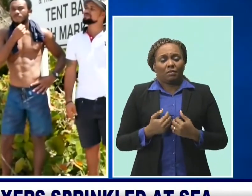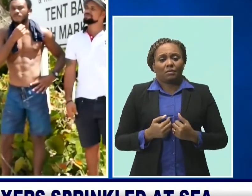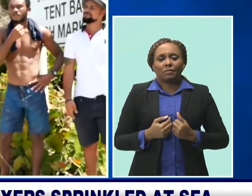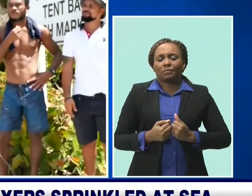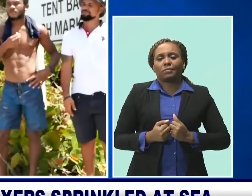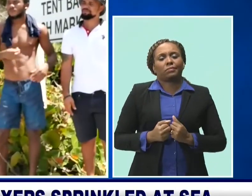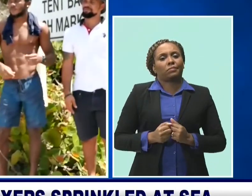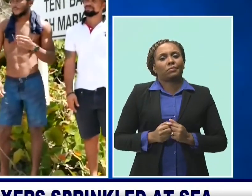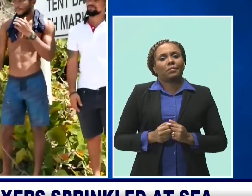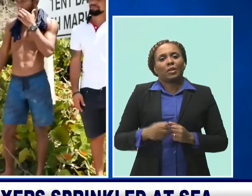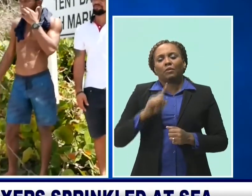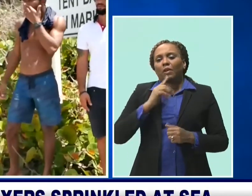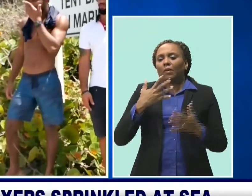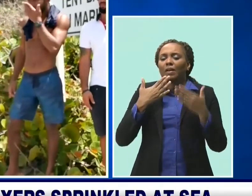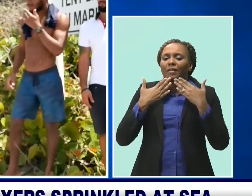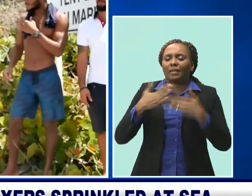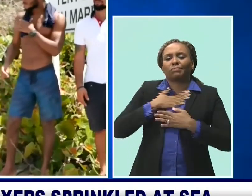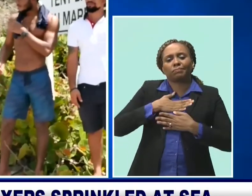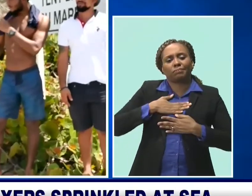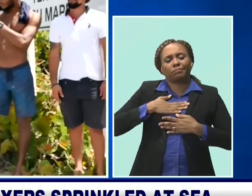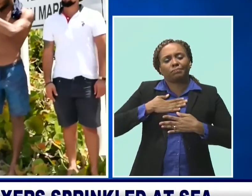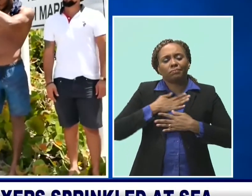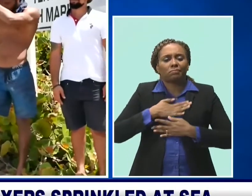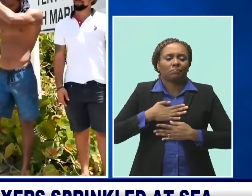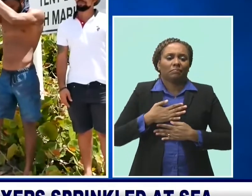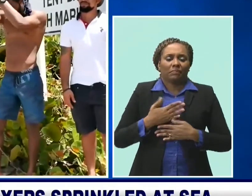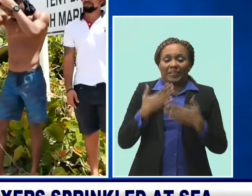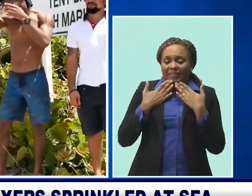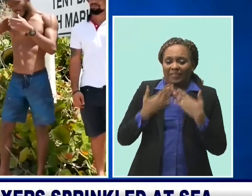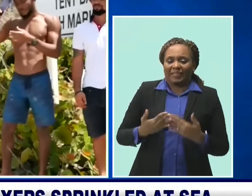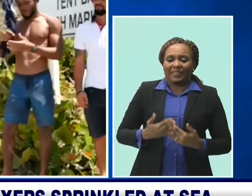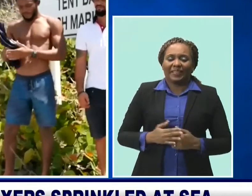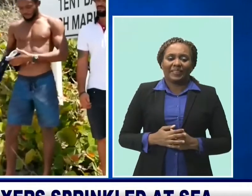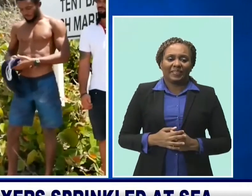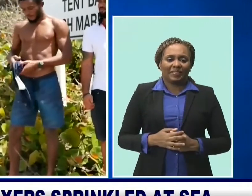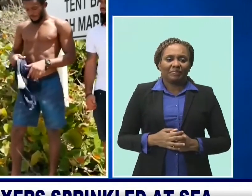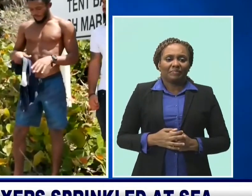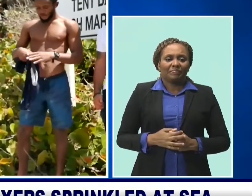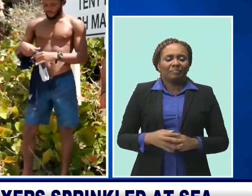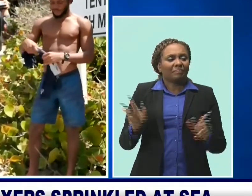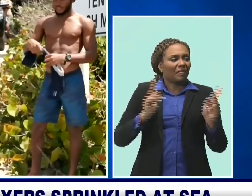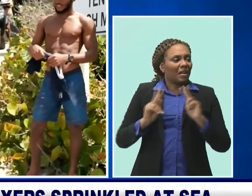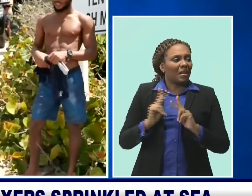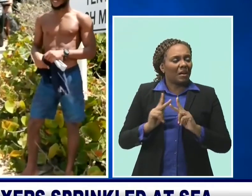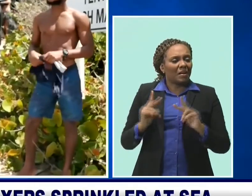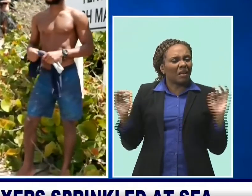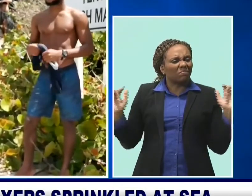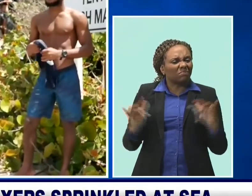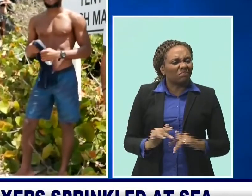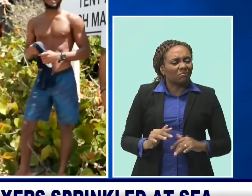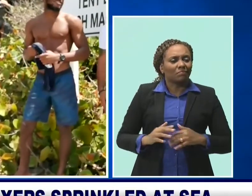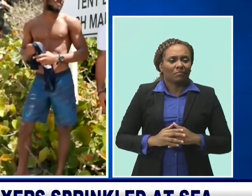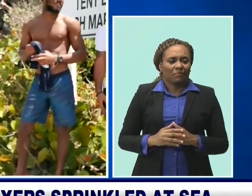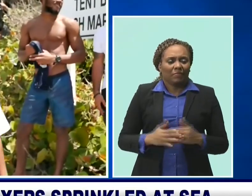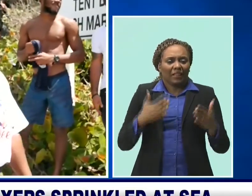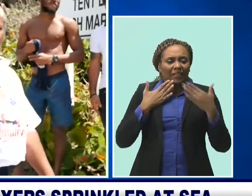happened. And I really appreciate everything that happened, the people that turned out,